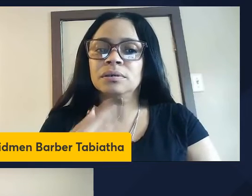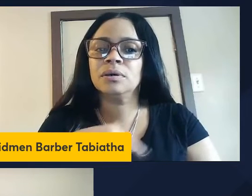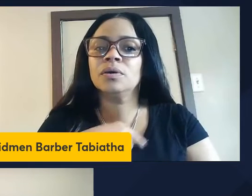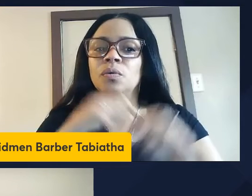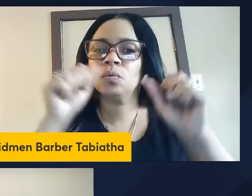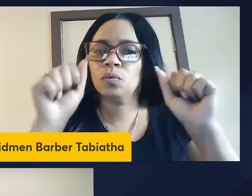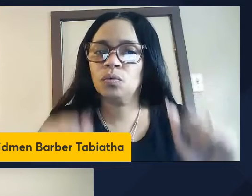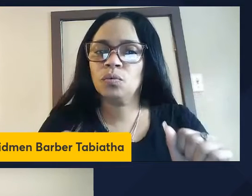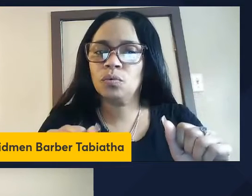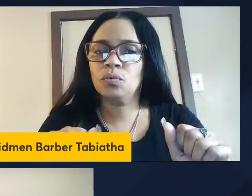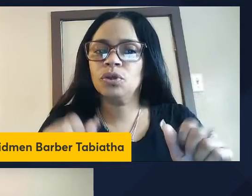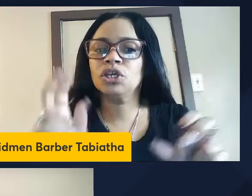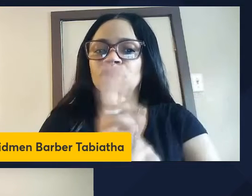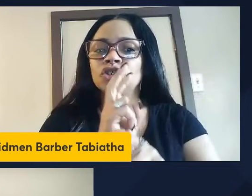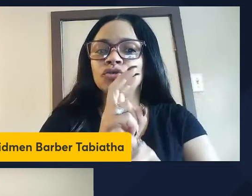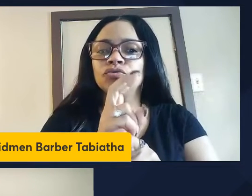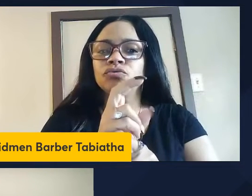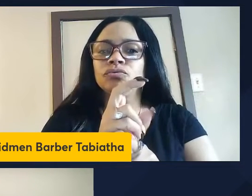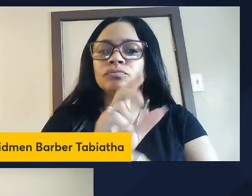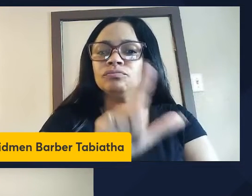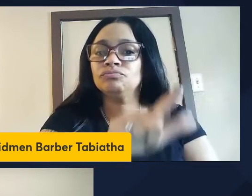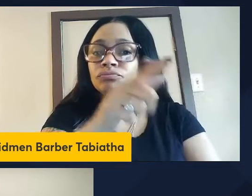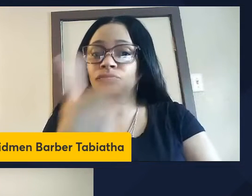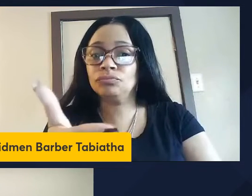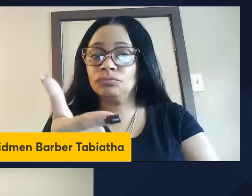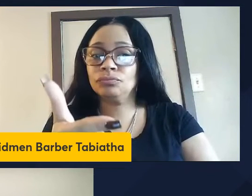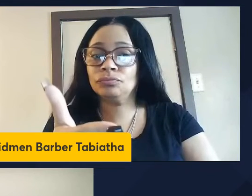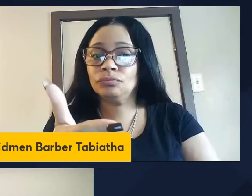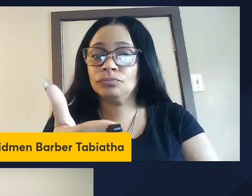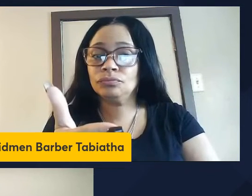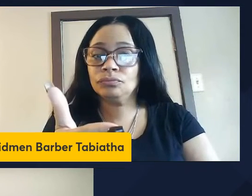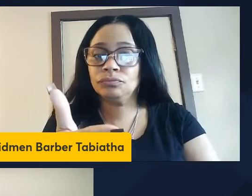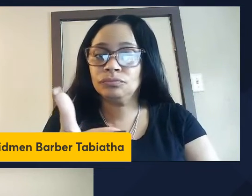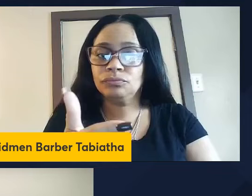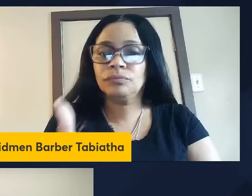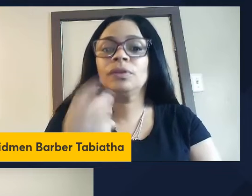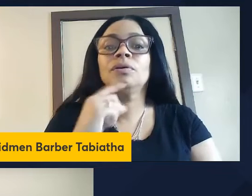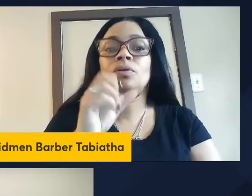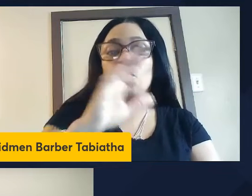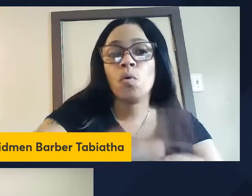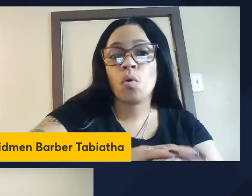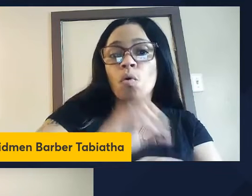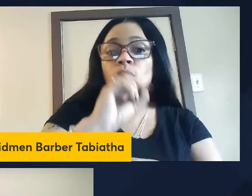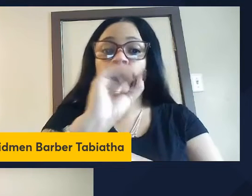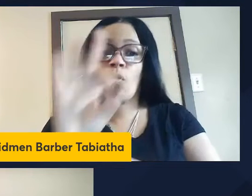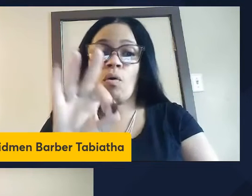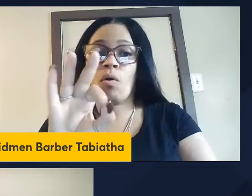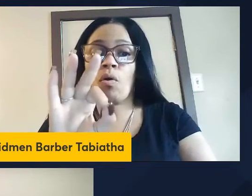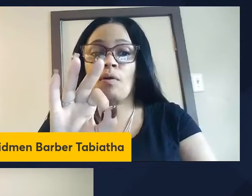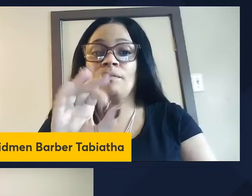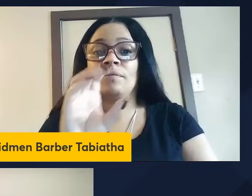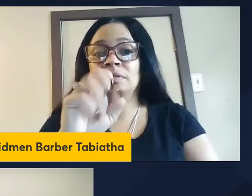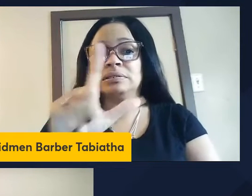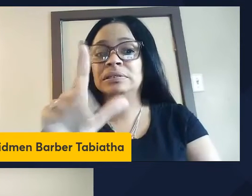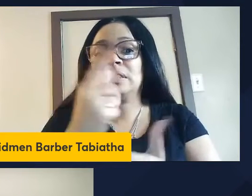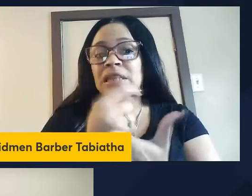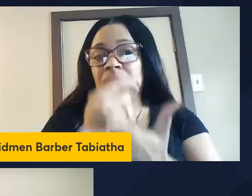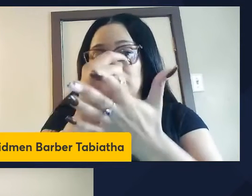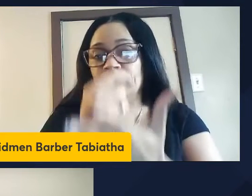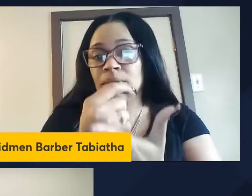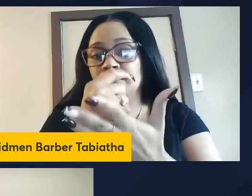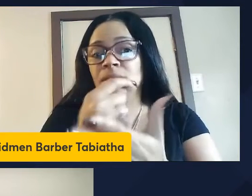use it as a switch to be able to turn on and turn off the cell therapy. So, this is